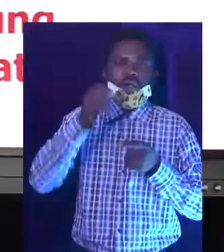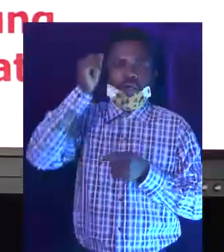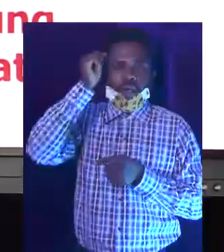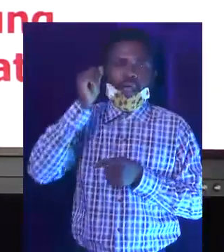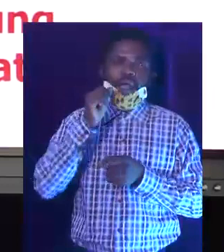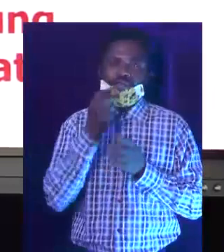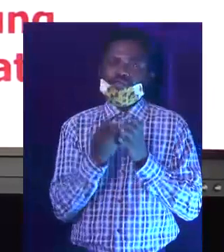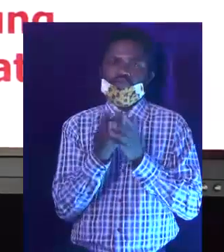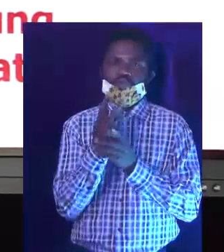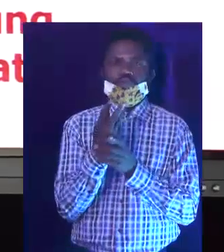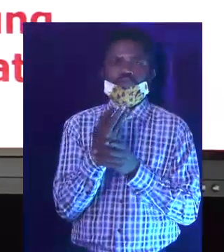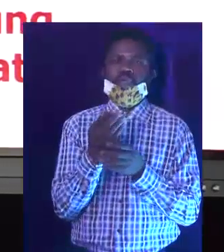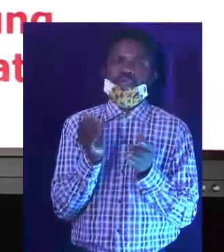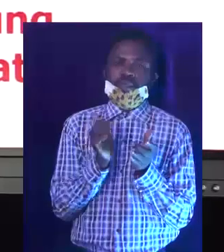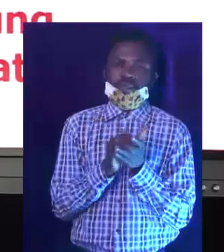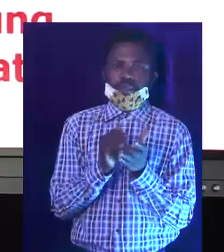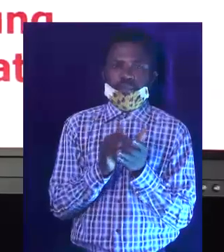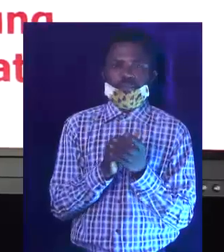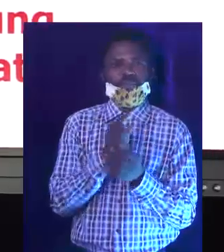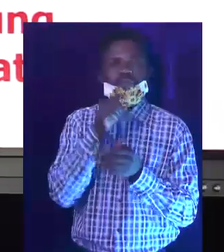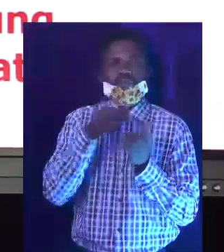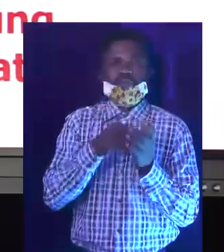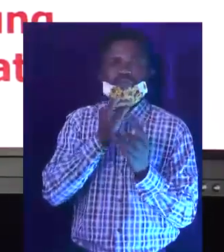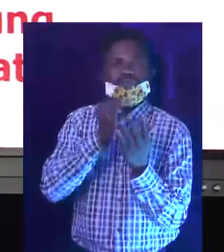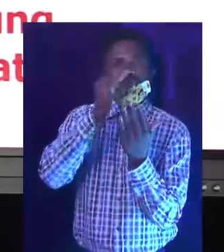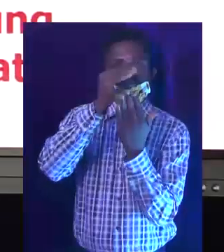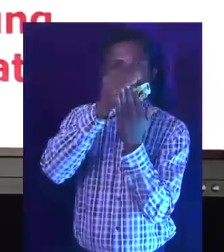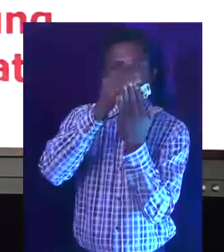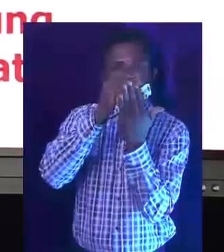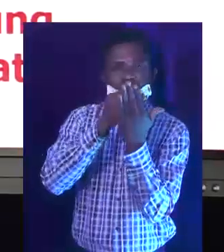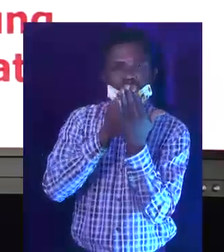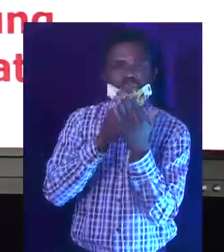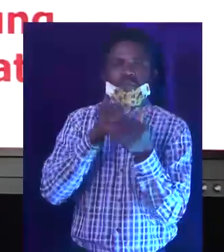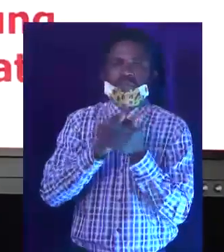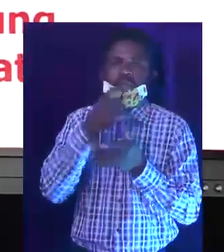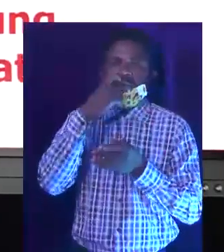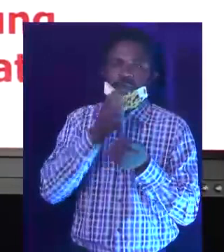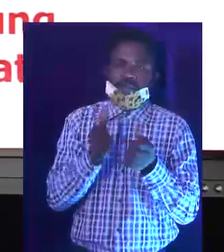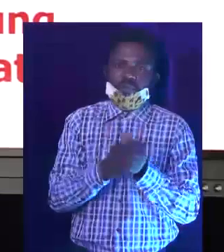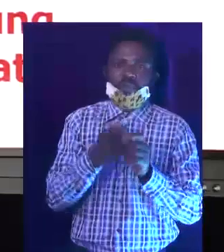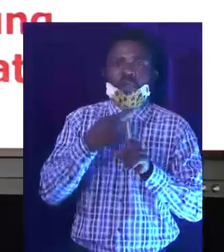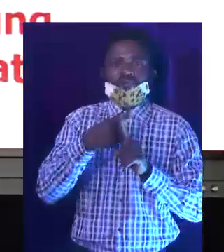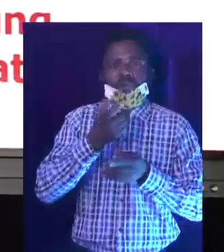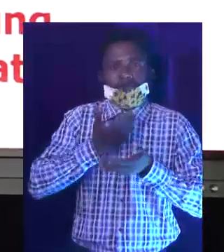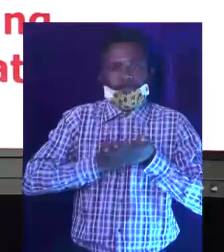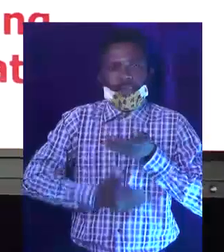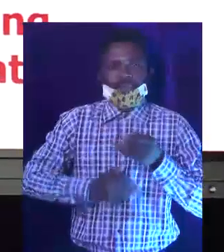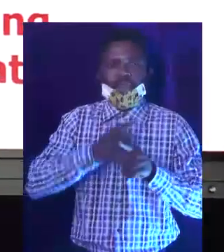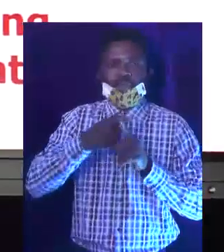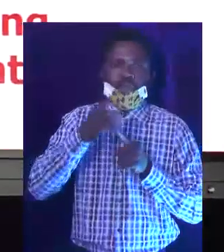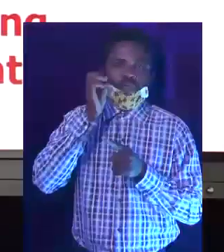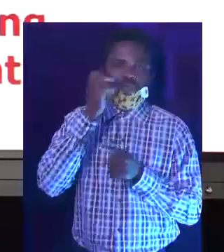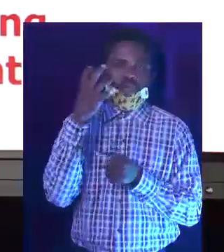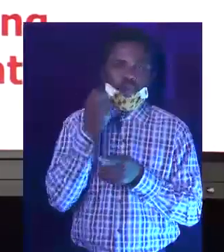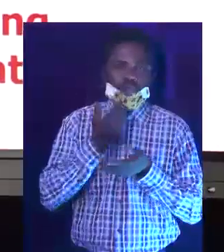into adulthood. Let me take it again. This is the order which it must follow. From birth,